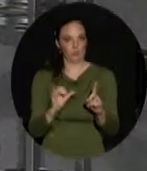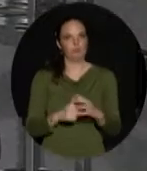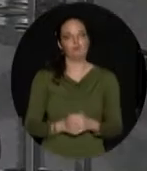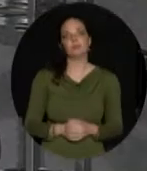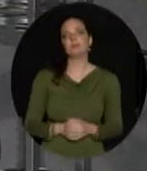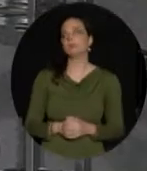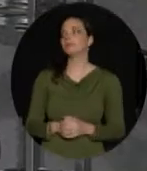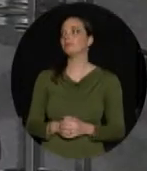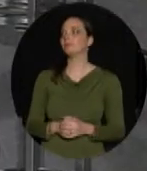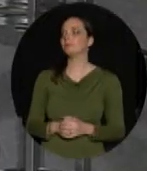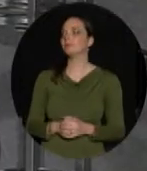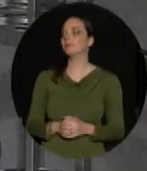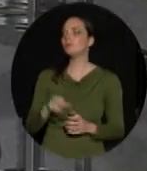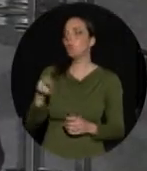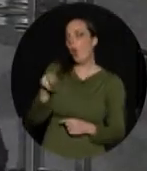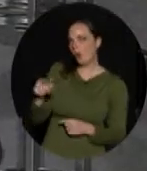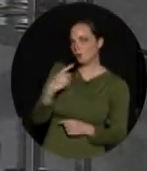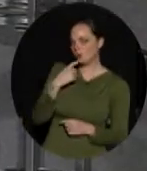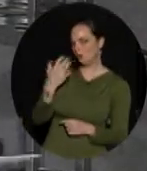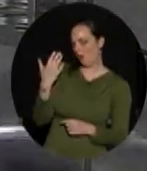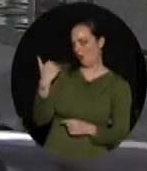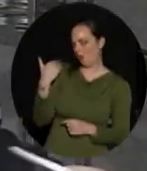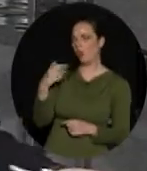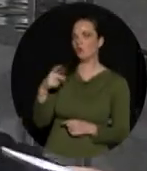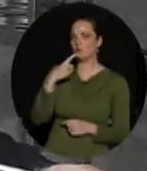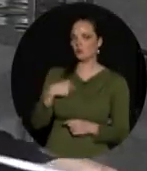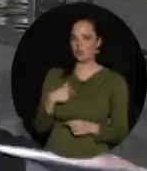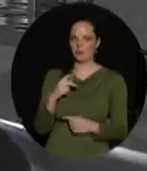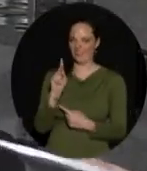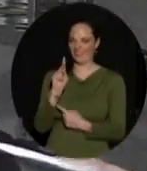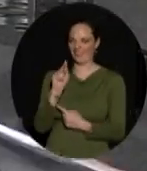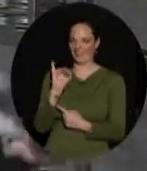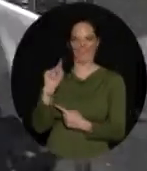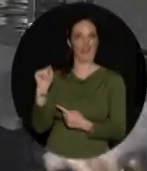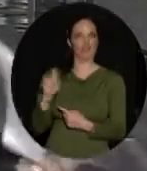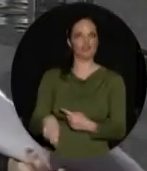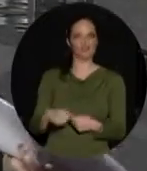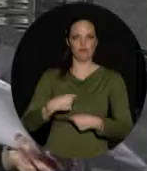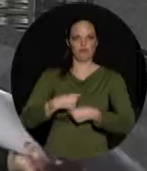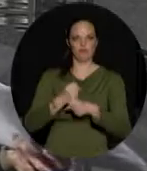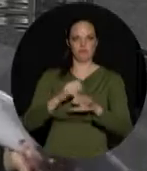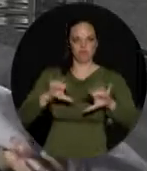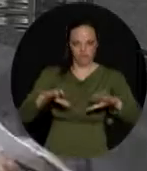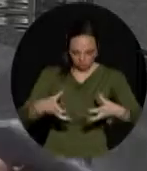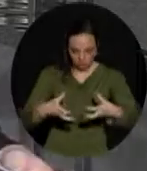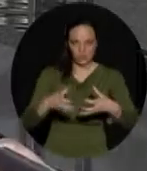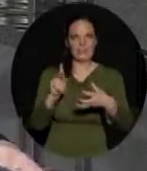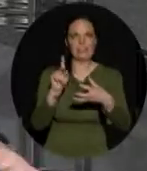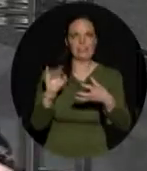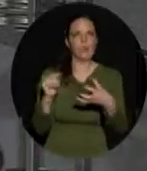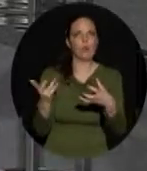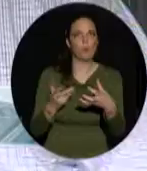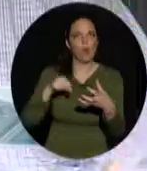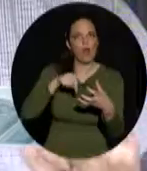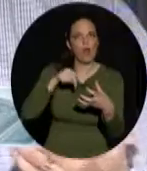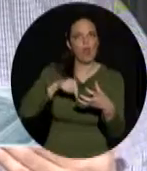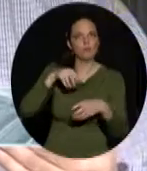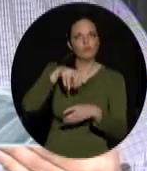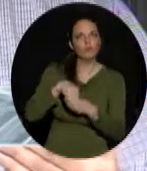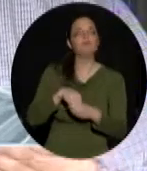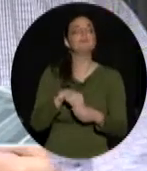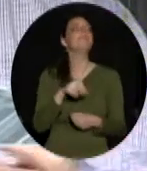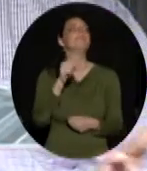you said to me prior to this, there's a kit that everyone should have. What is this kit that we should be keeping in our home? Well, I think a lot of